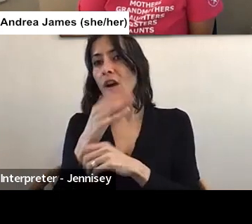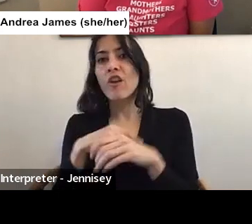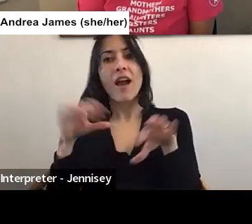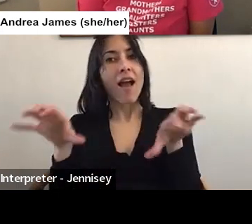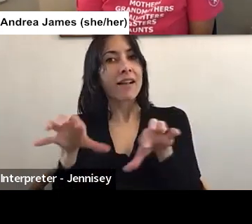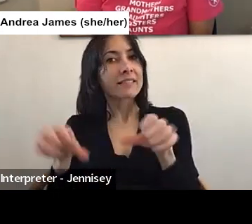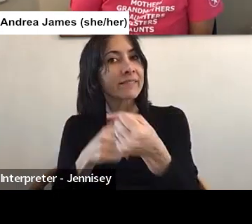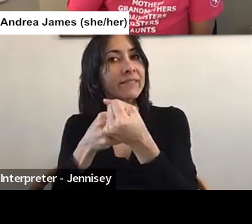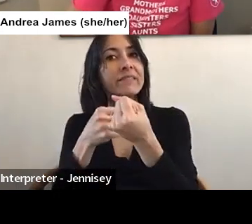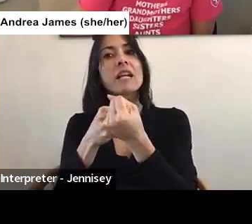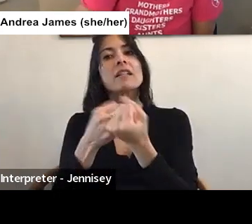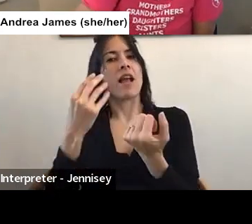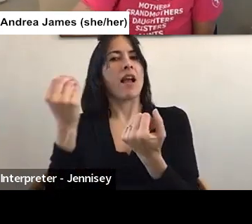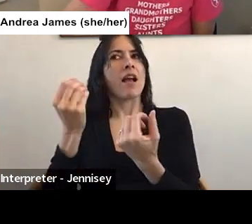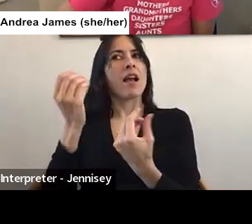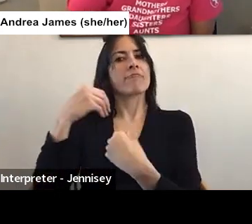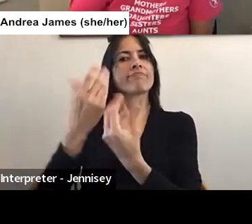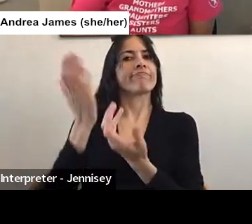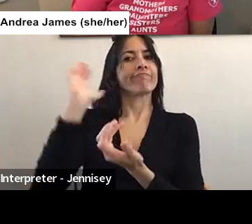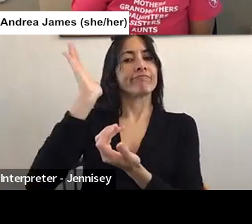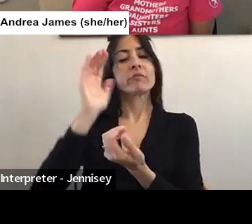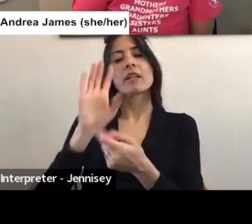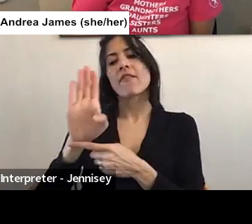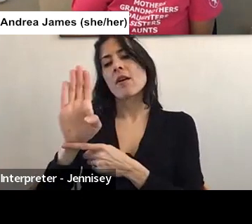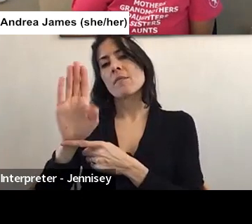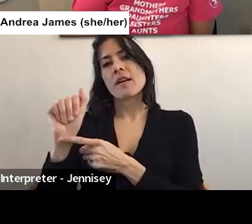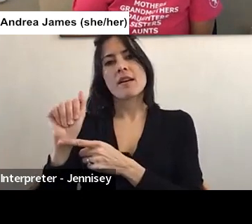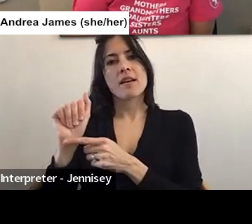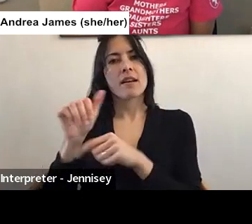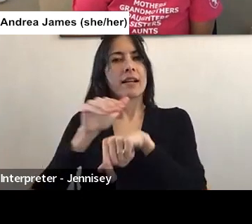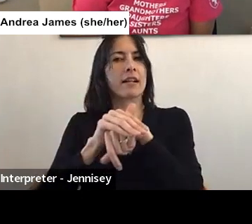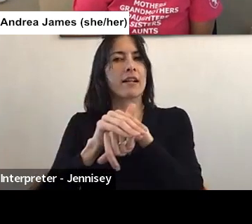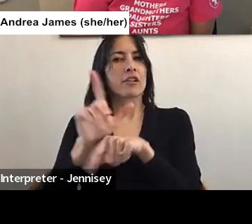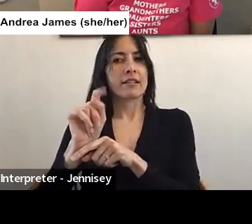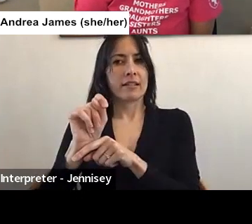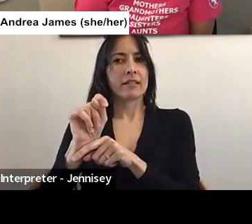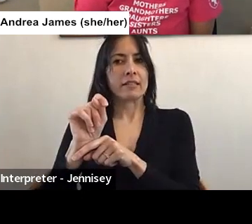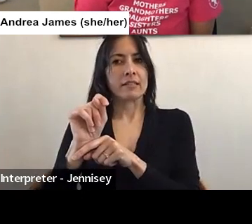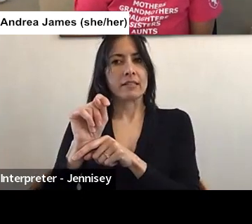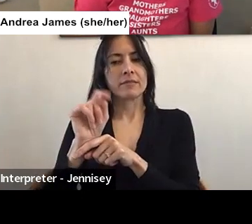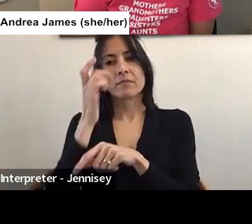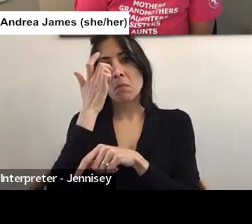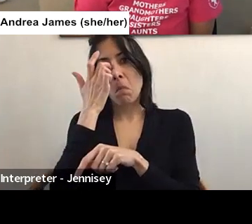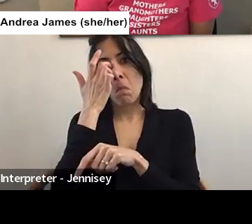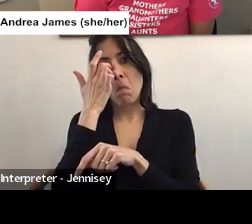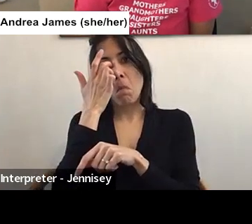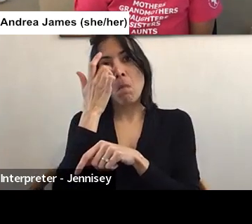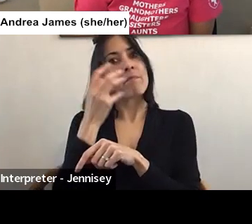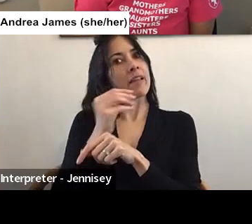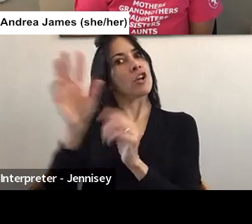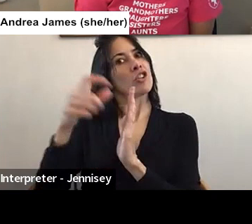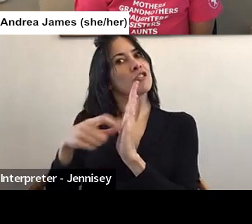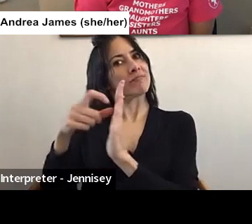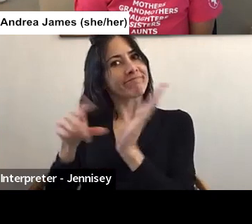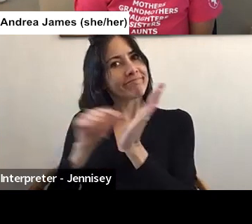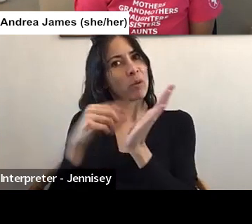speaker. Taylar holds a bachelor's in English literature, and things have been published in the Washington Post, Talk